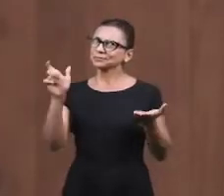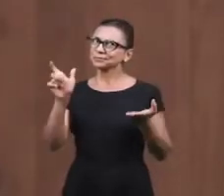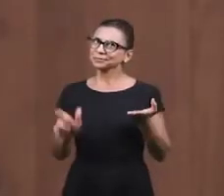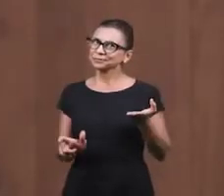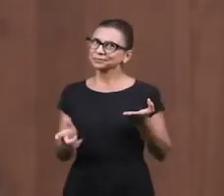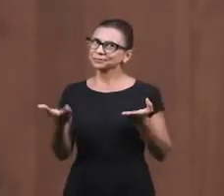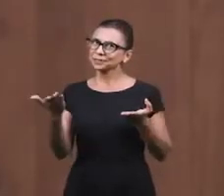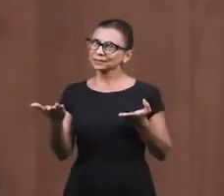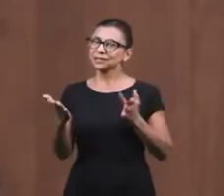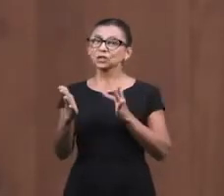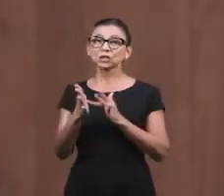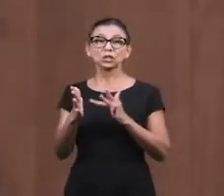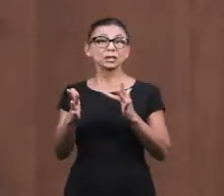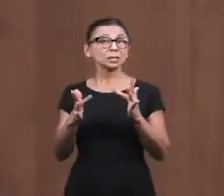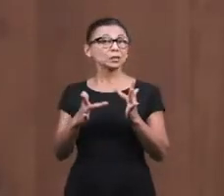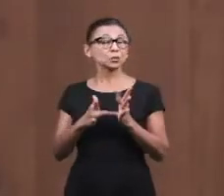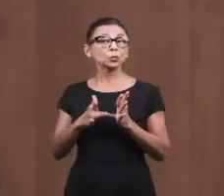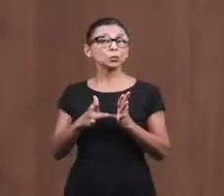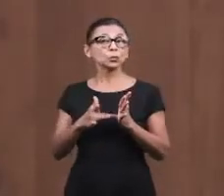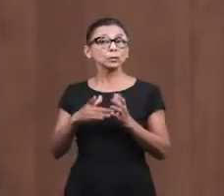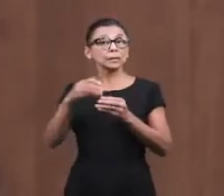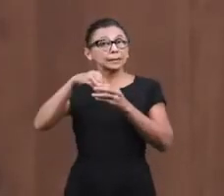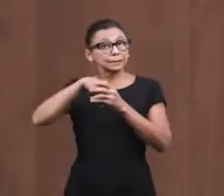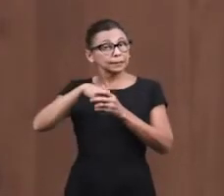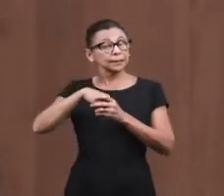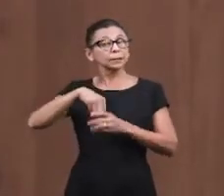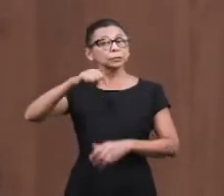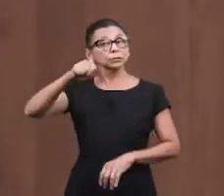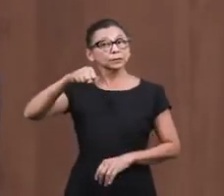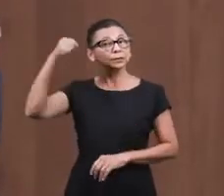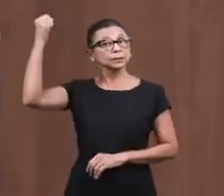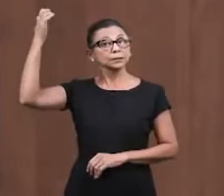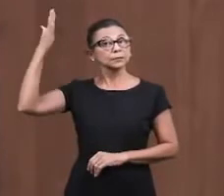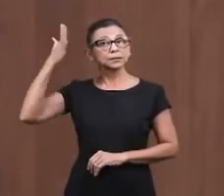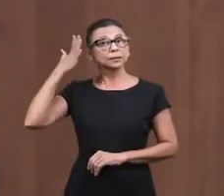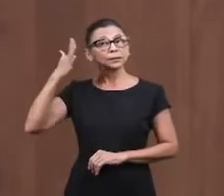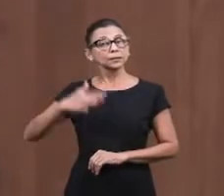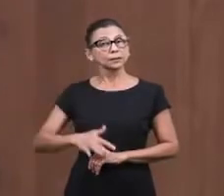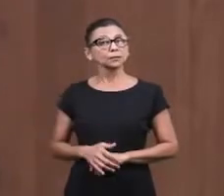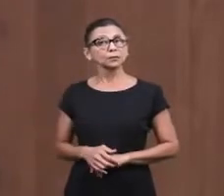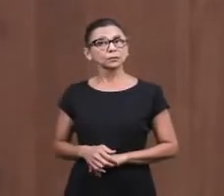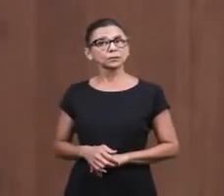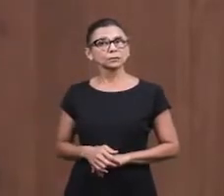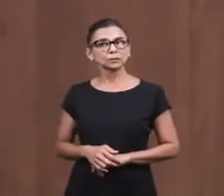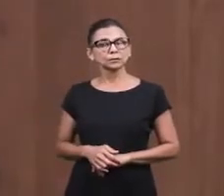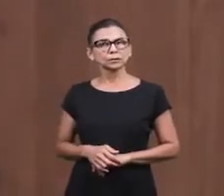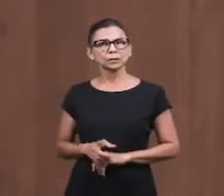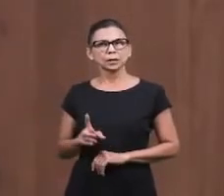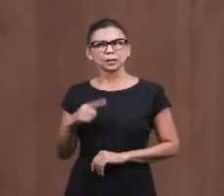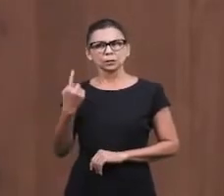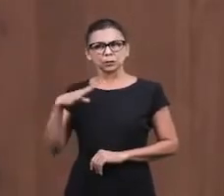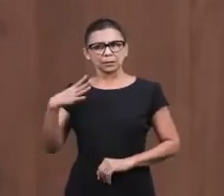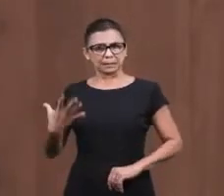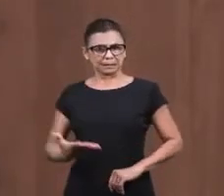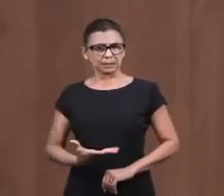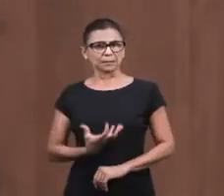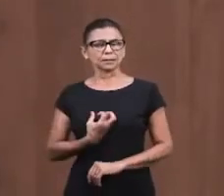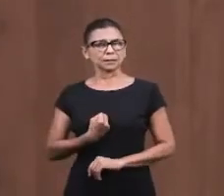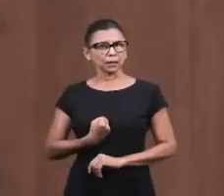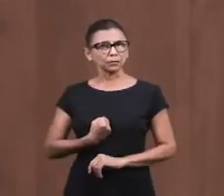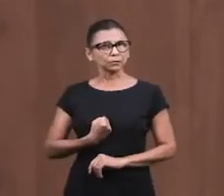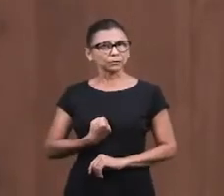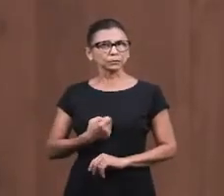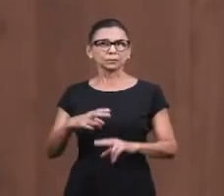It's to reveal Jesus, to show that we're only saved through the Lord